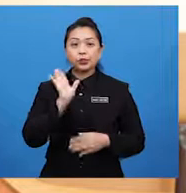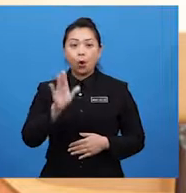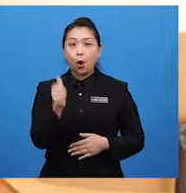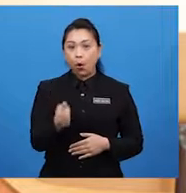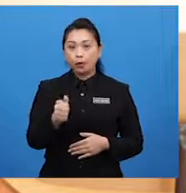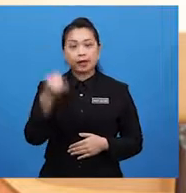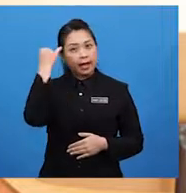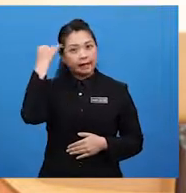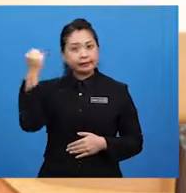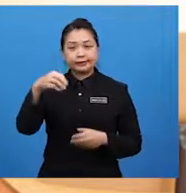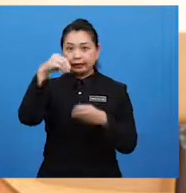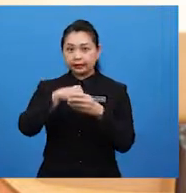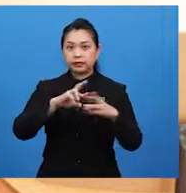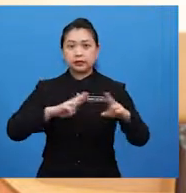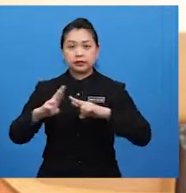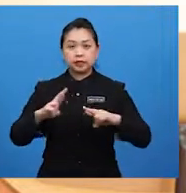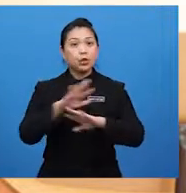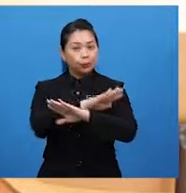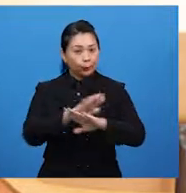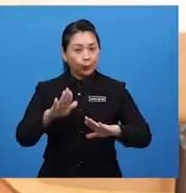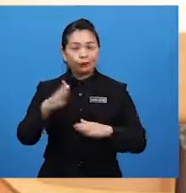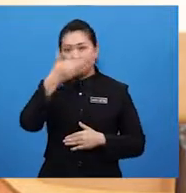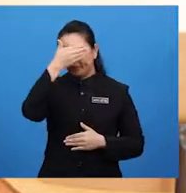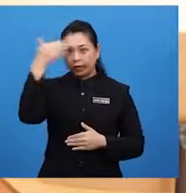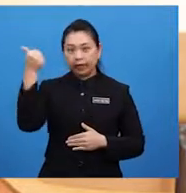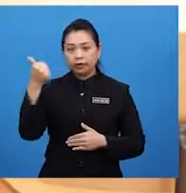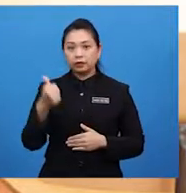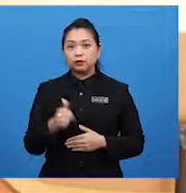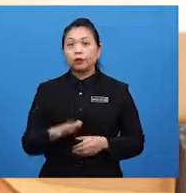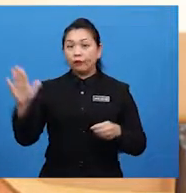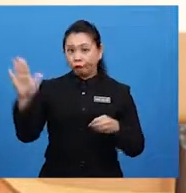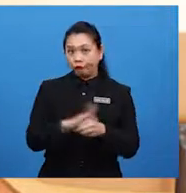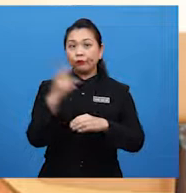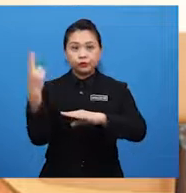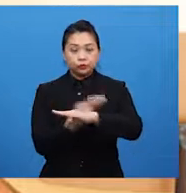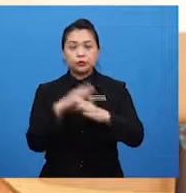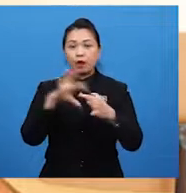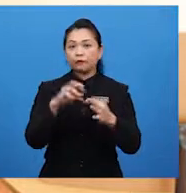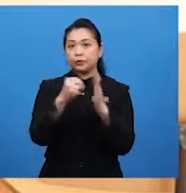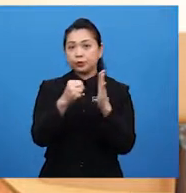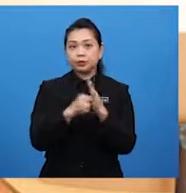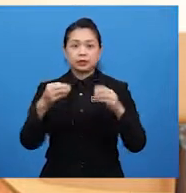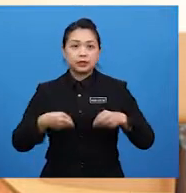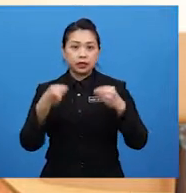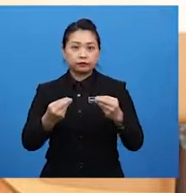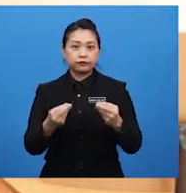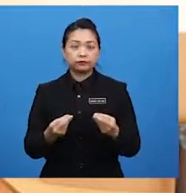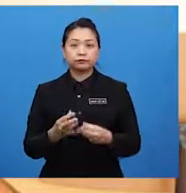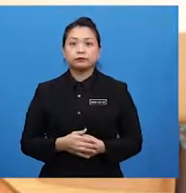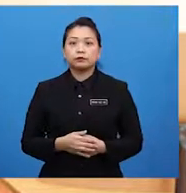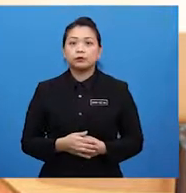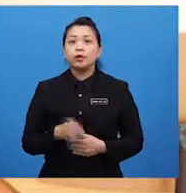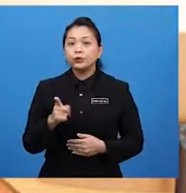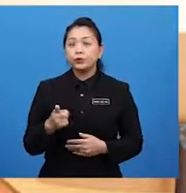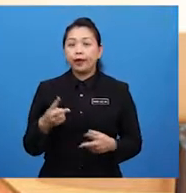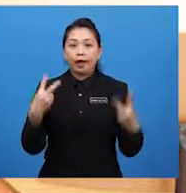the response, do not forget to make full use of the notes given. Now that you